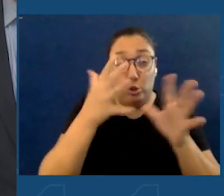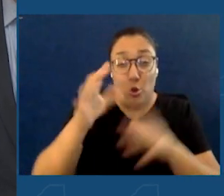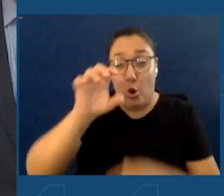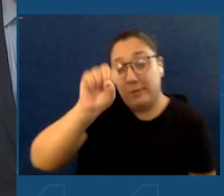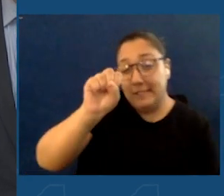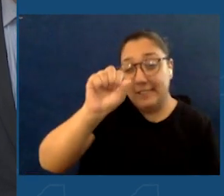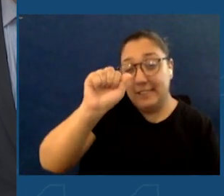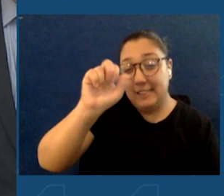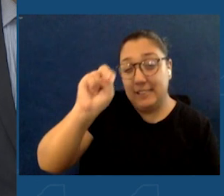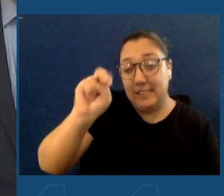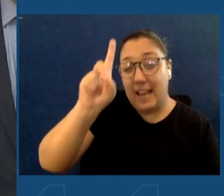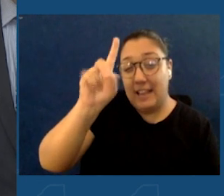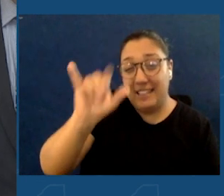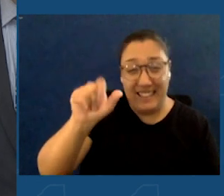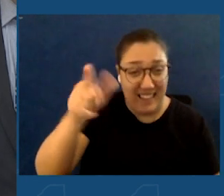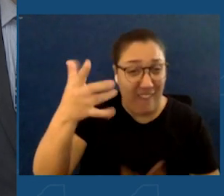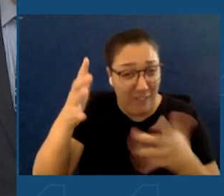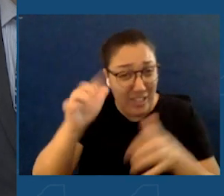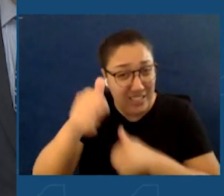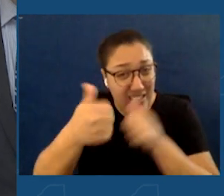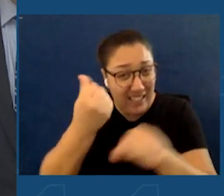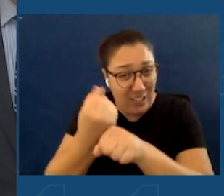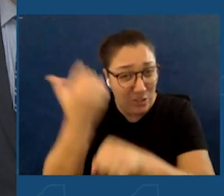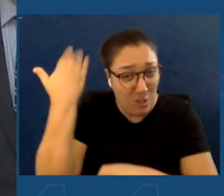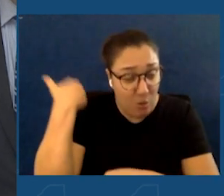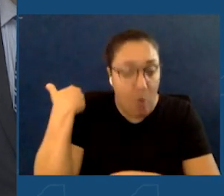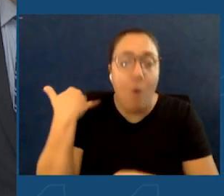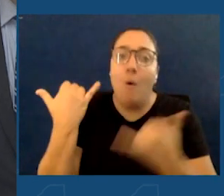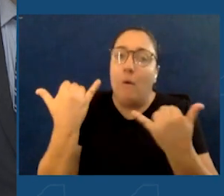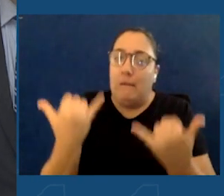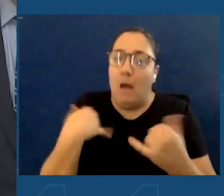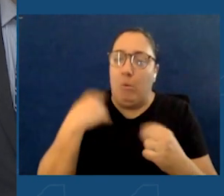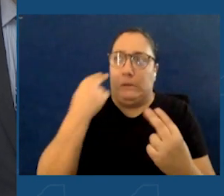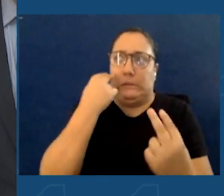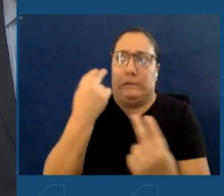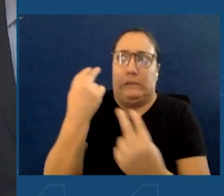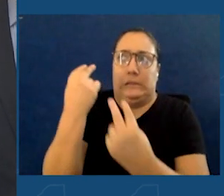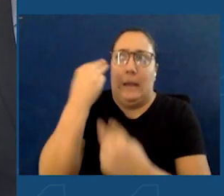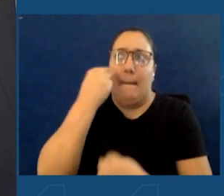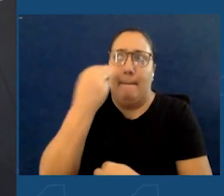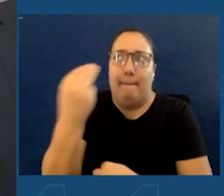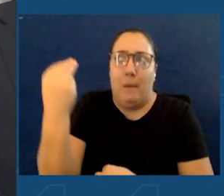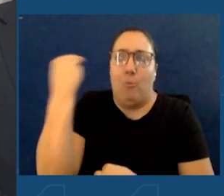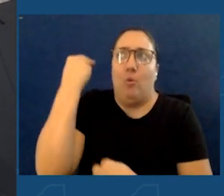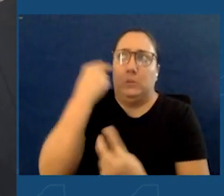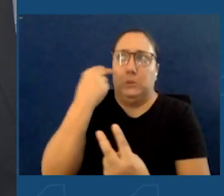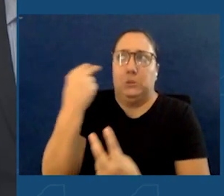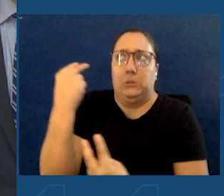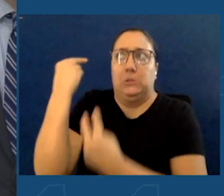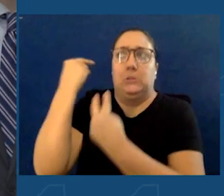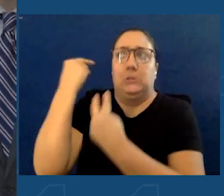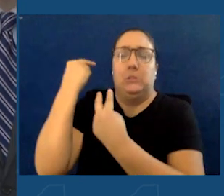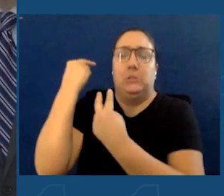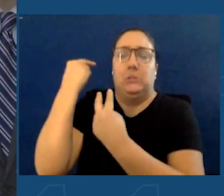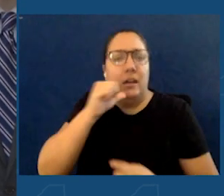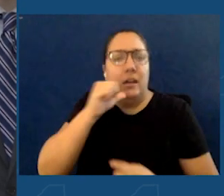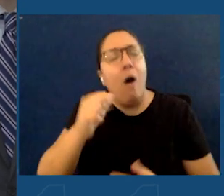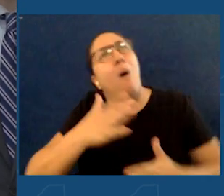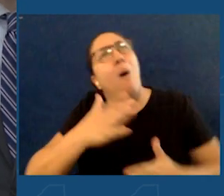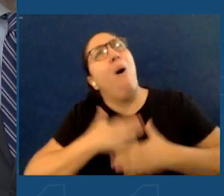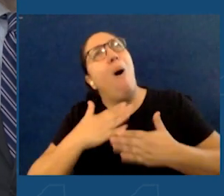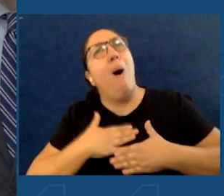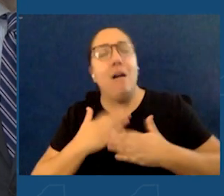various ways to commemorate that occasion, not in a happy way, but in a way of reflection. And, that took the lives